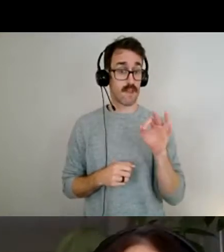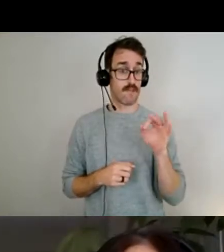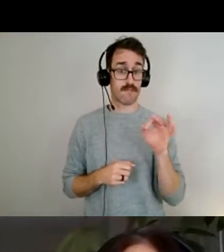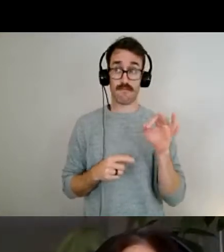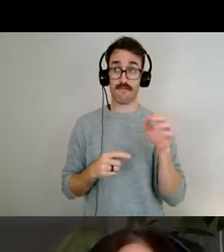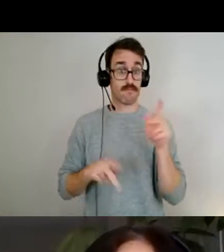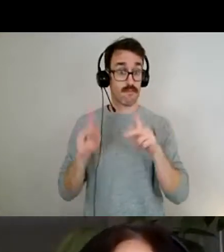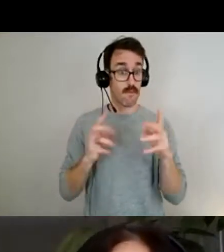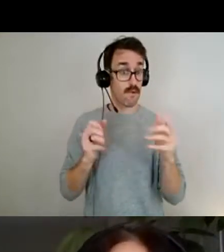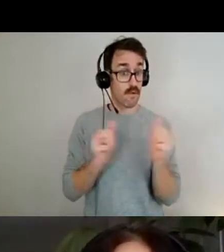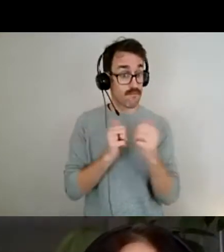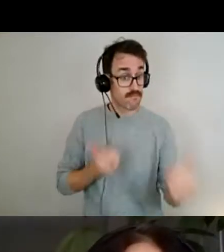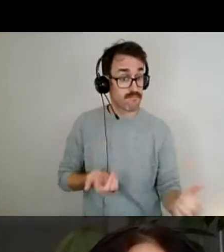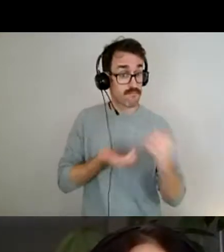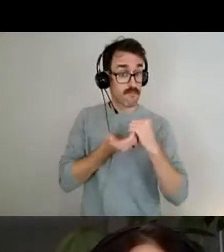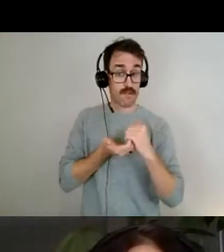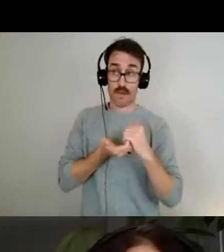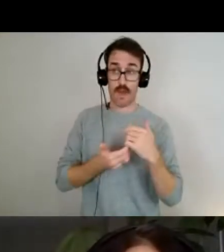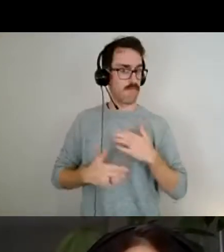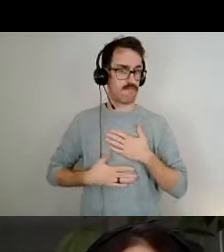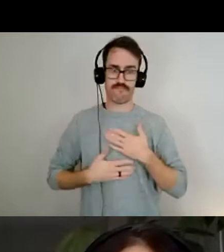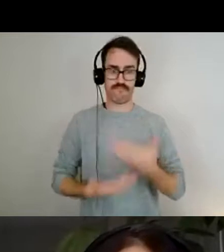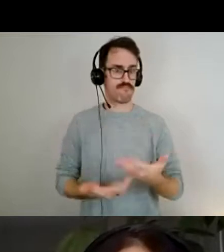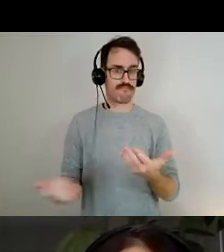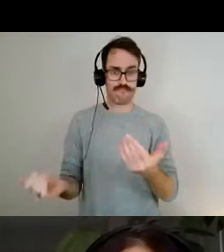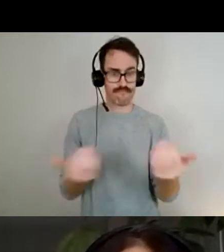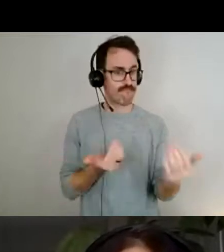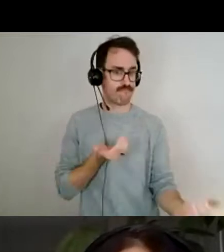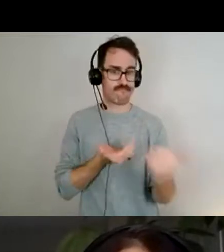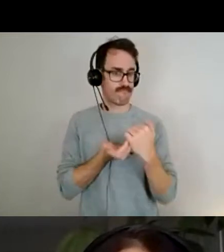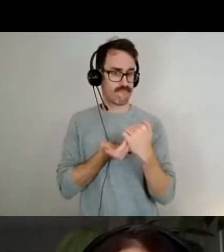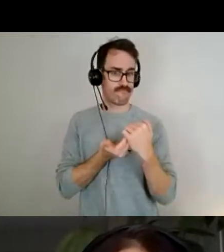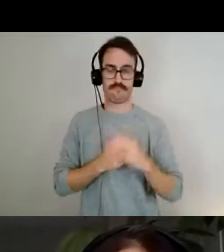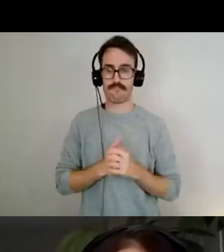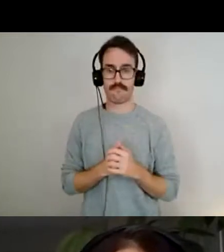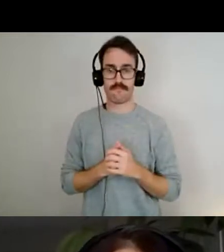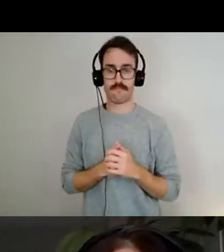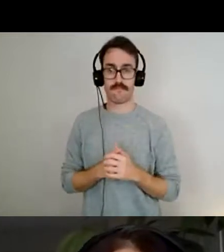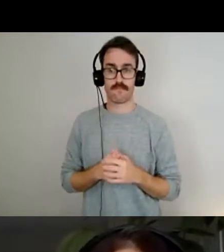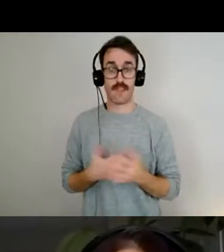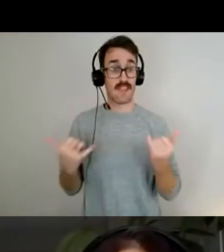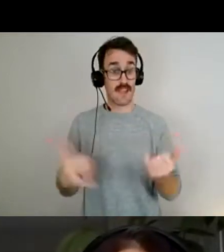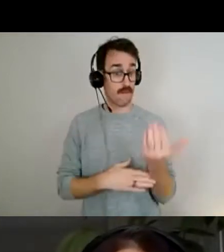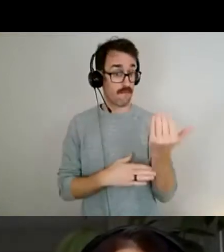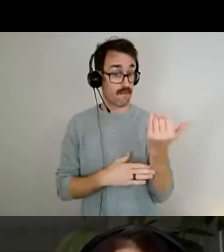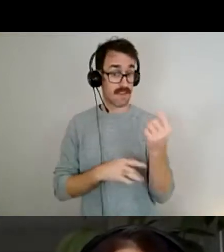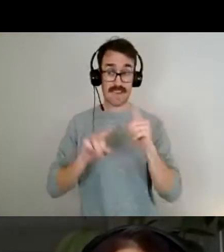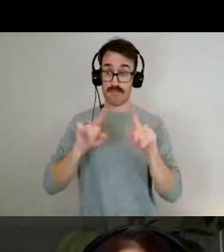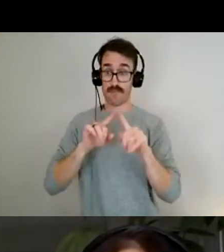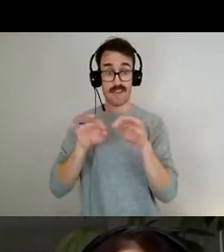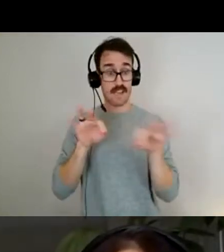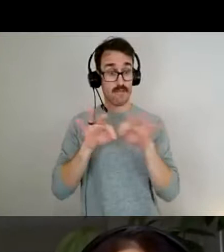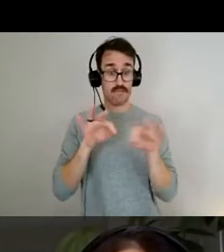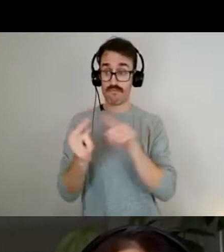collaboration on this. In the cases where of the 15 languages that we have on the